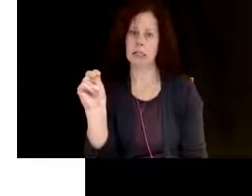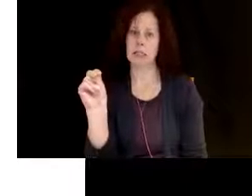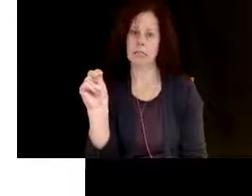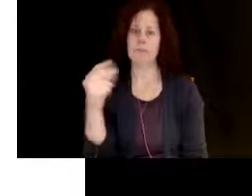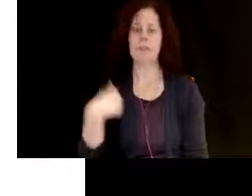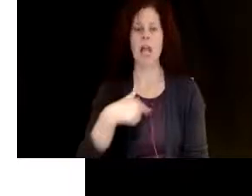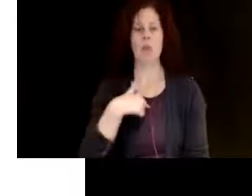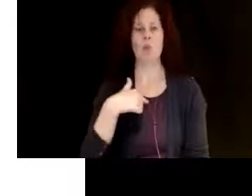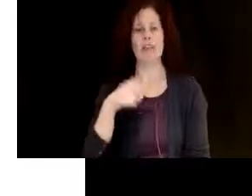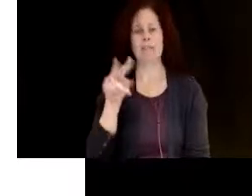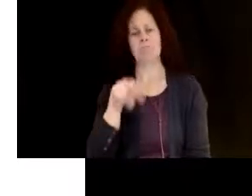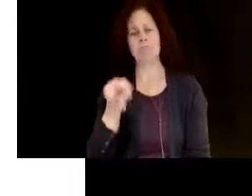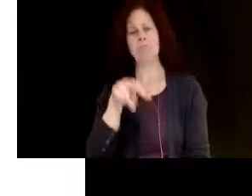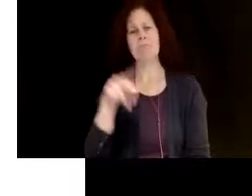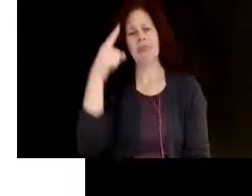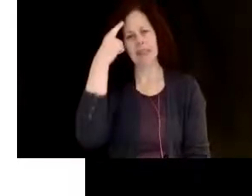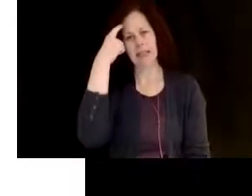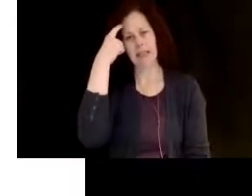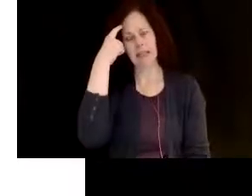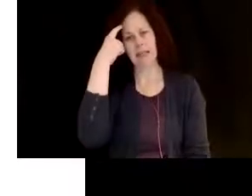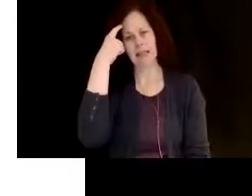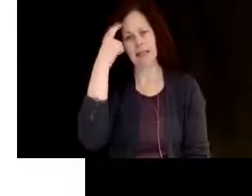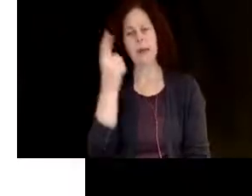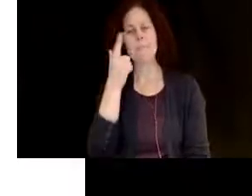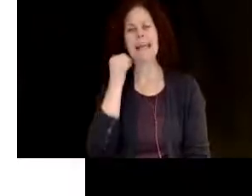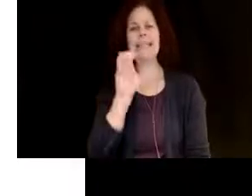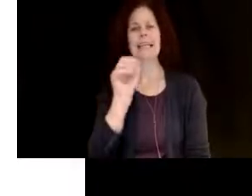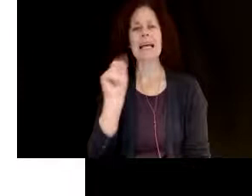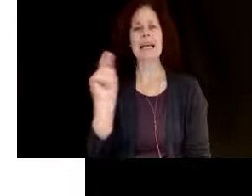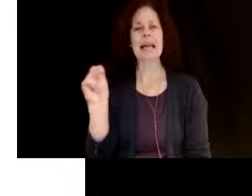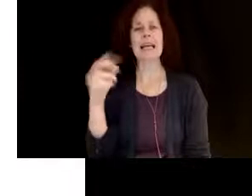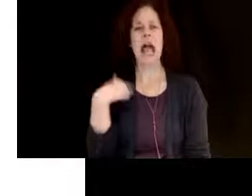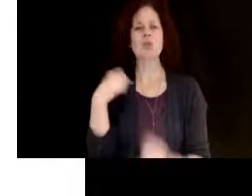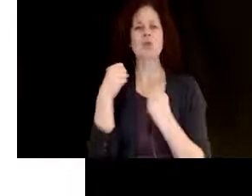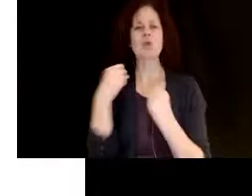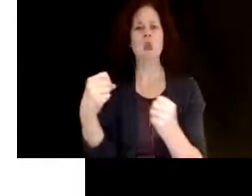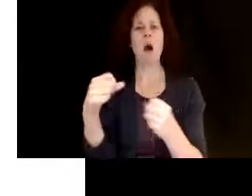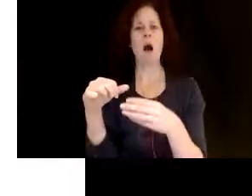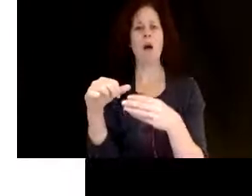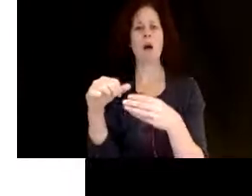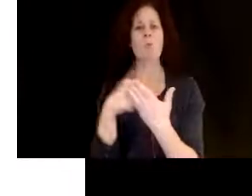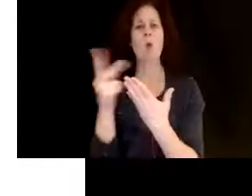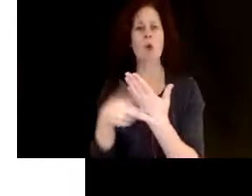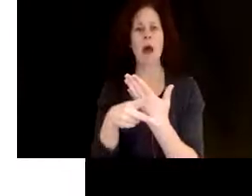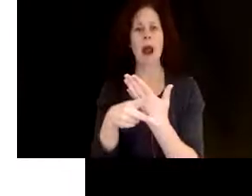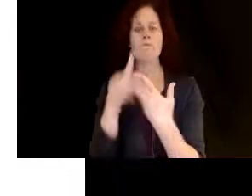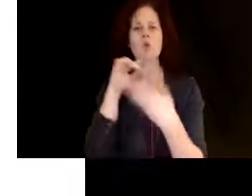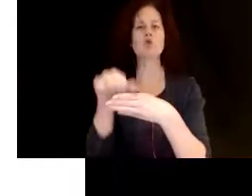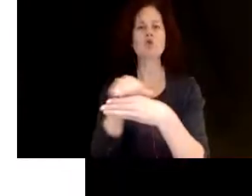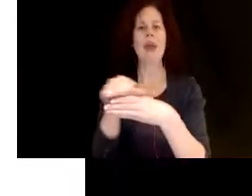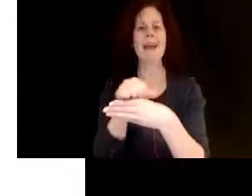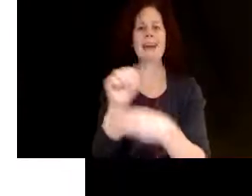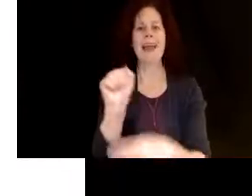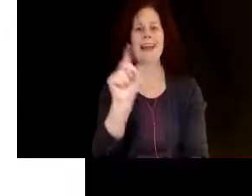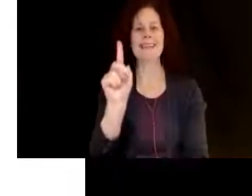to they have a strong program for training ADA coordinators in their state,